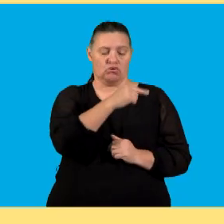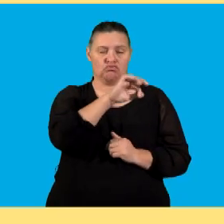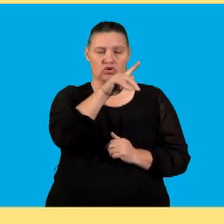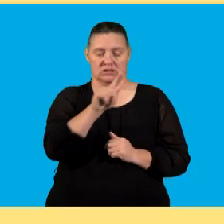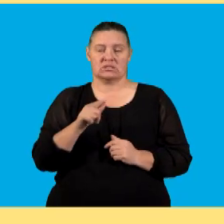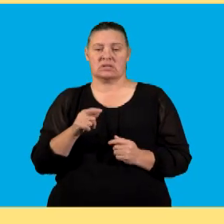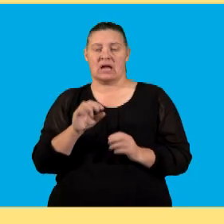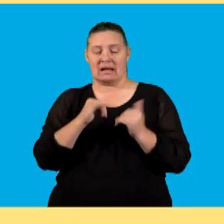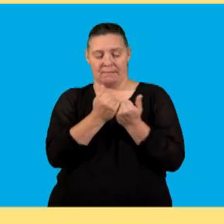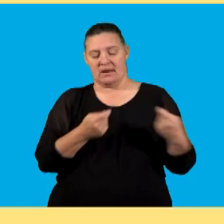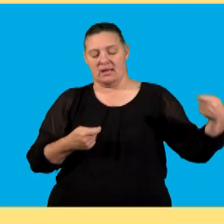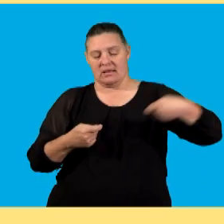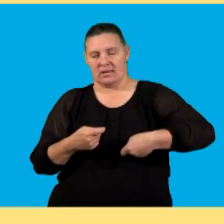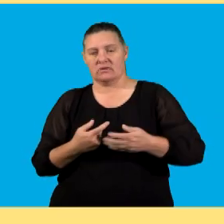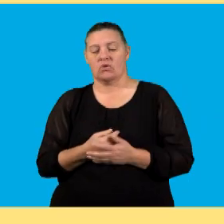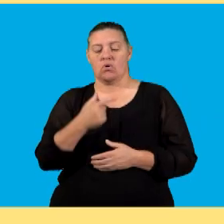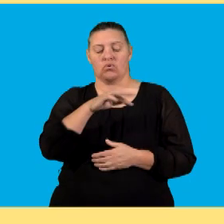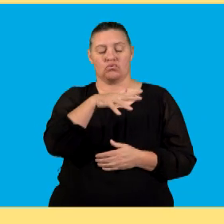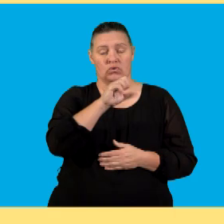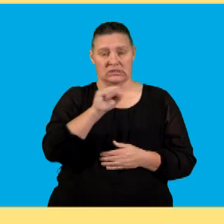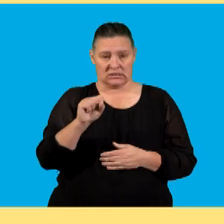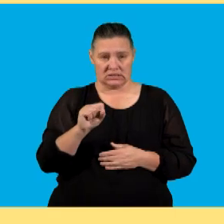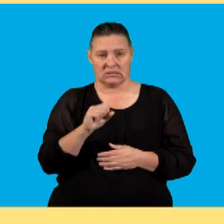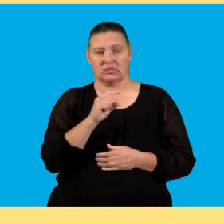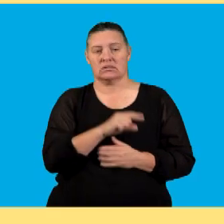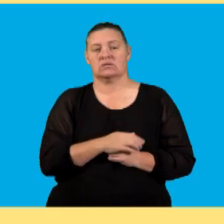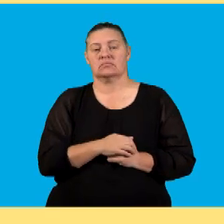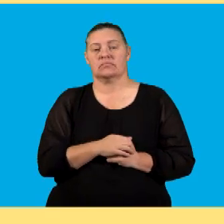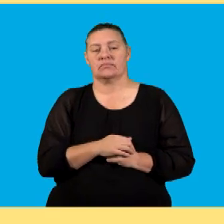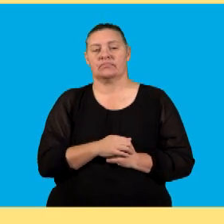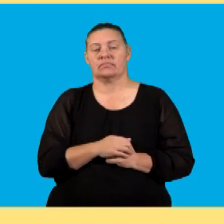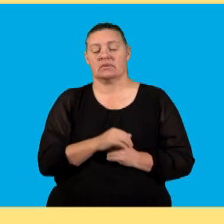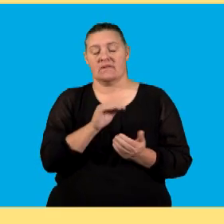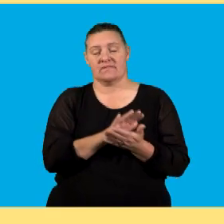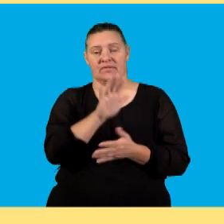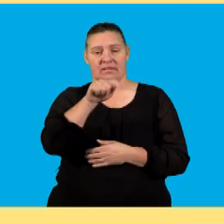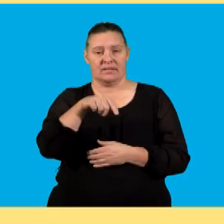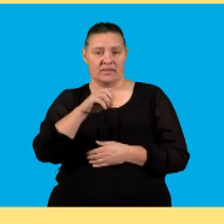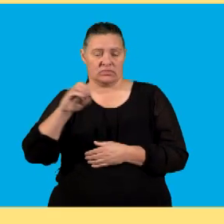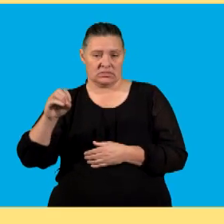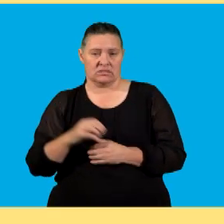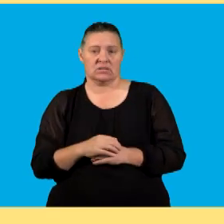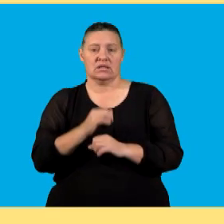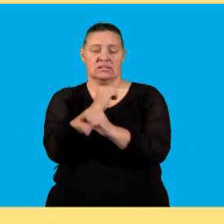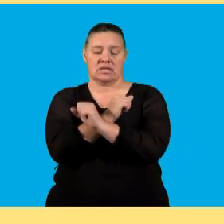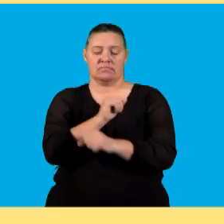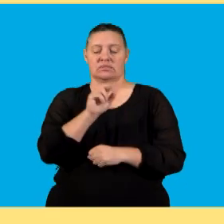of the gross. I would then take my gross. You remember how much is my gross? My gross is